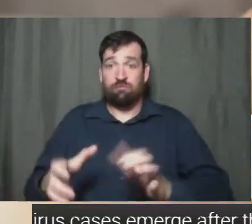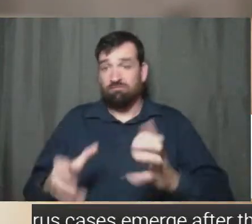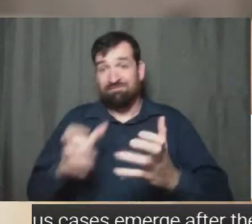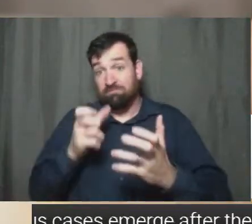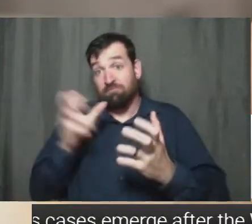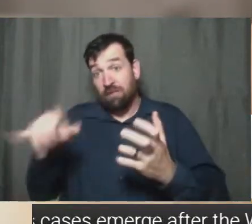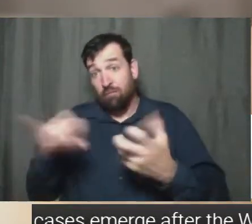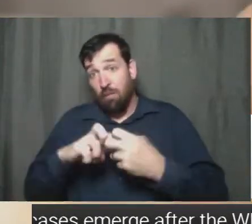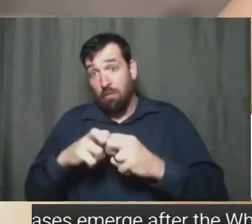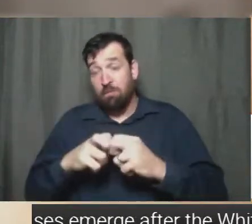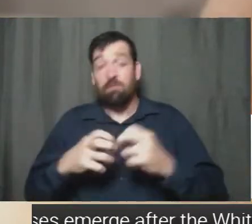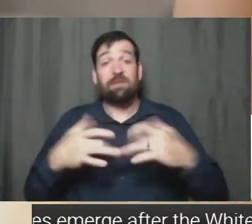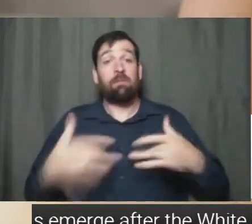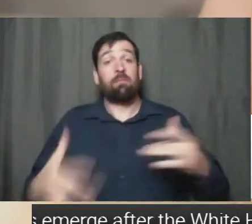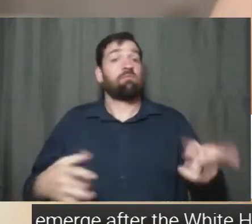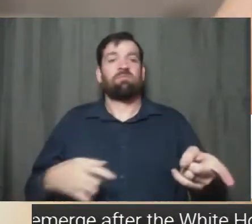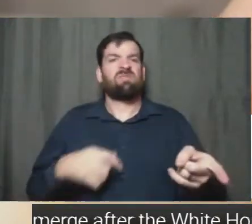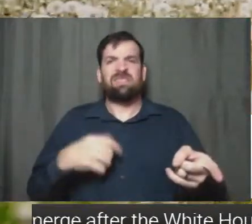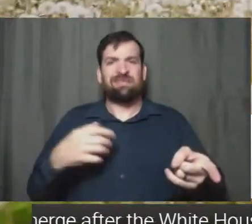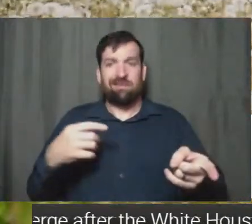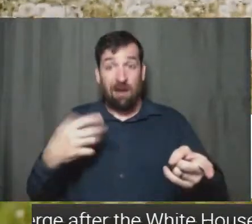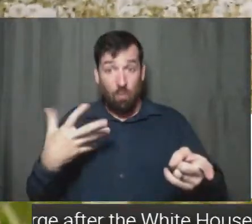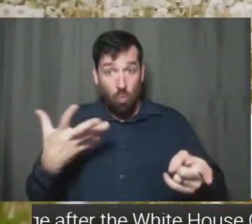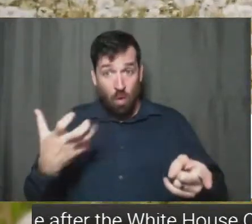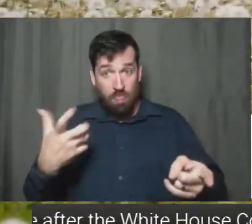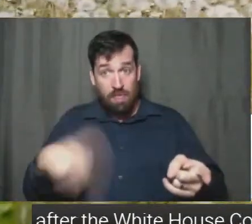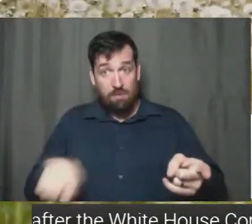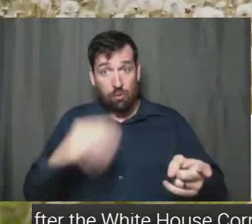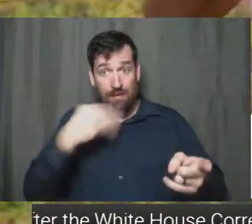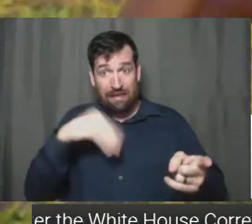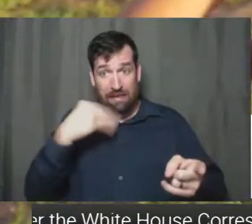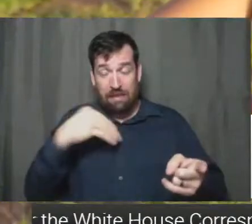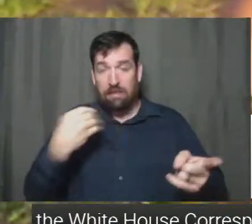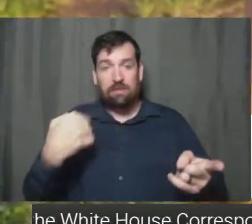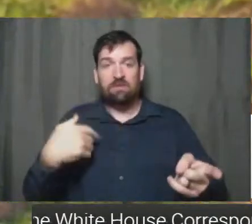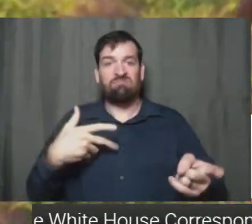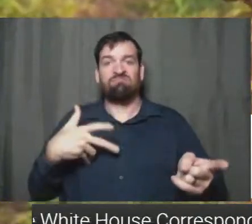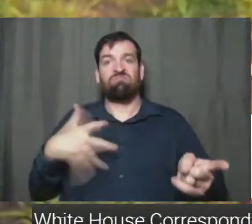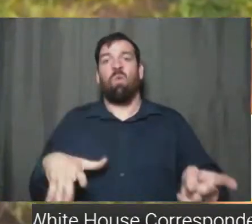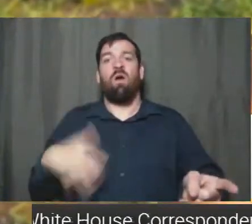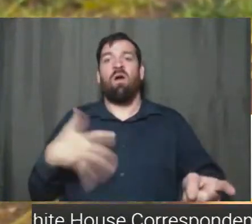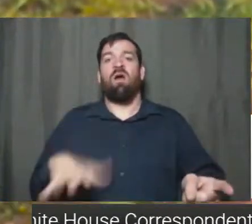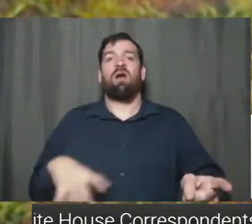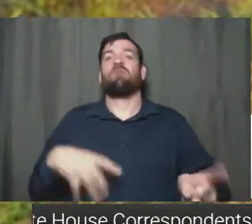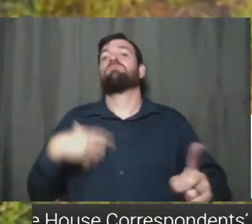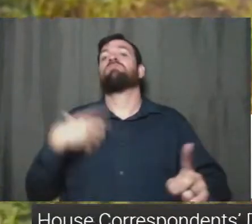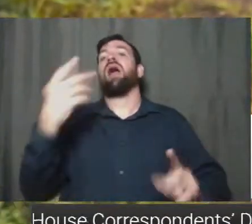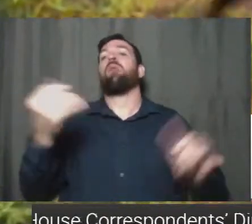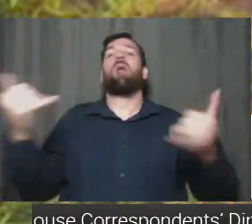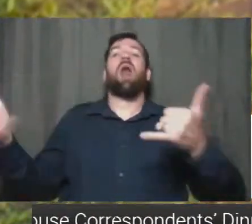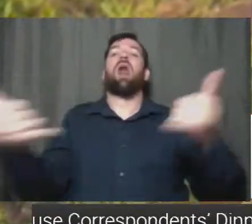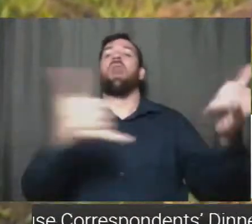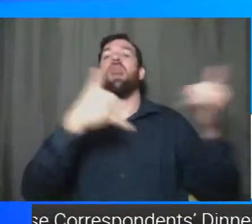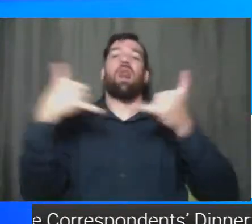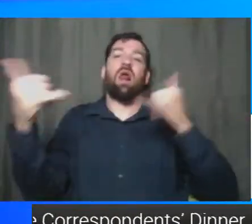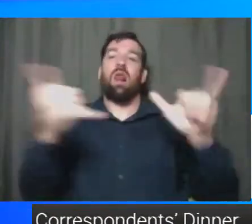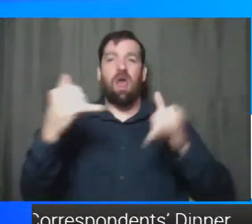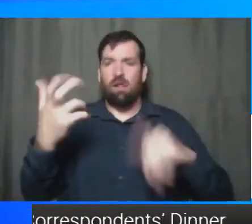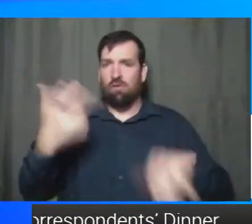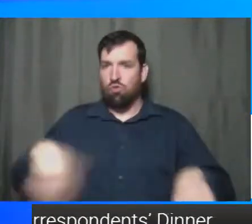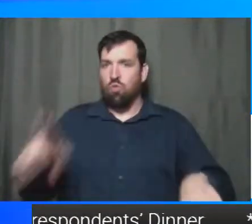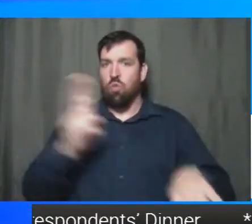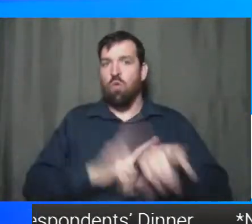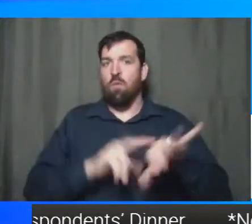can't get him to eat what I want him to, and he's running around and she's out playing with her friends and they're doing all their normal stuff. So